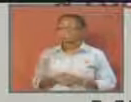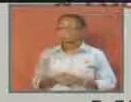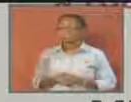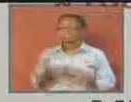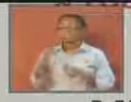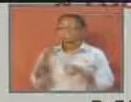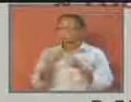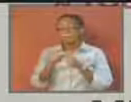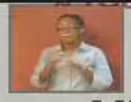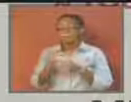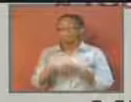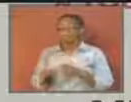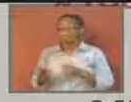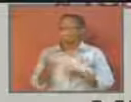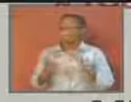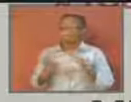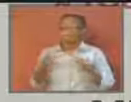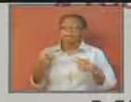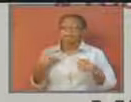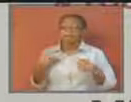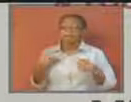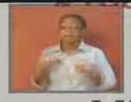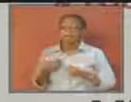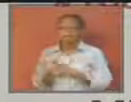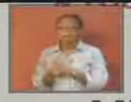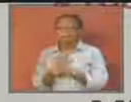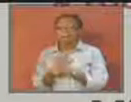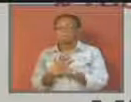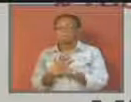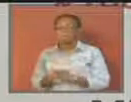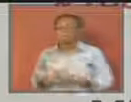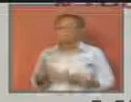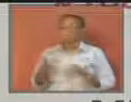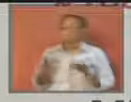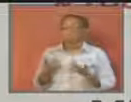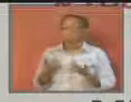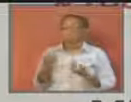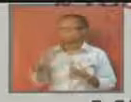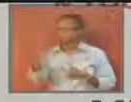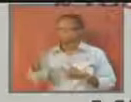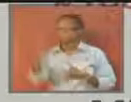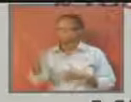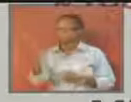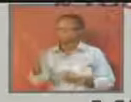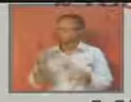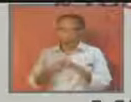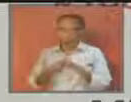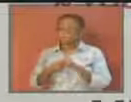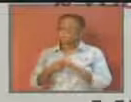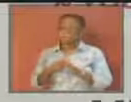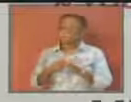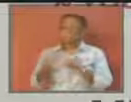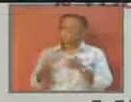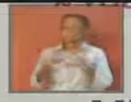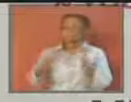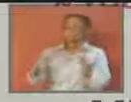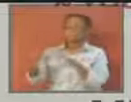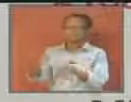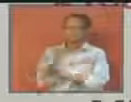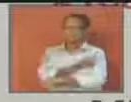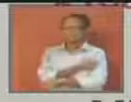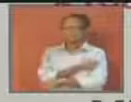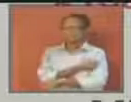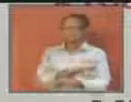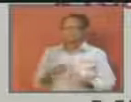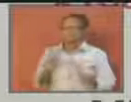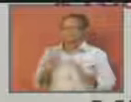months post-COVID infection to have your vaccine, both if you have infection after the first dose or prior to the first dose. So the policy is 3